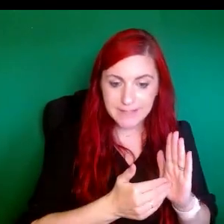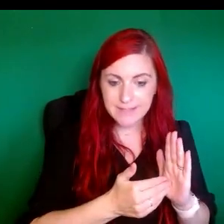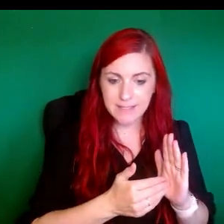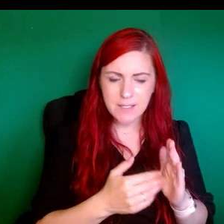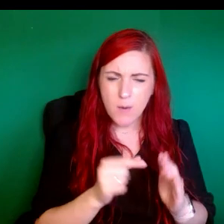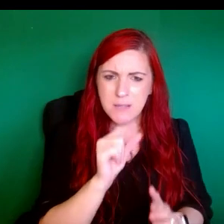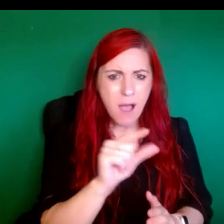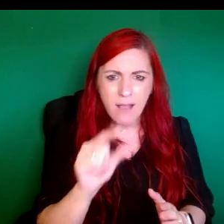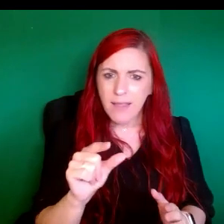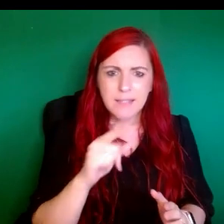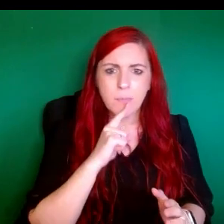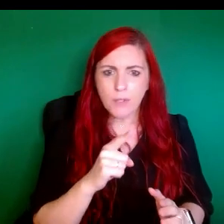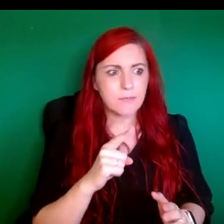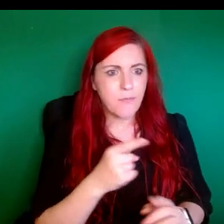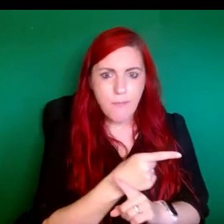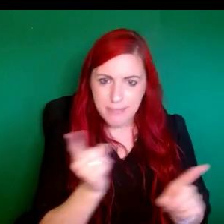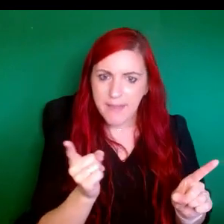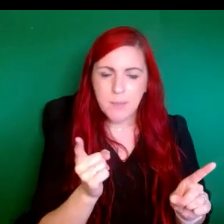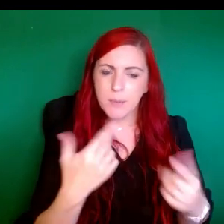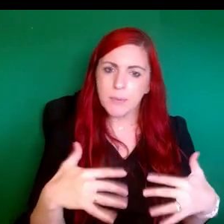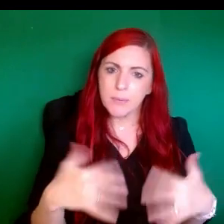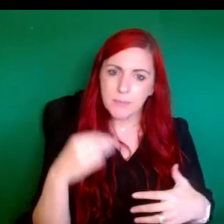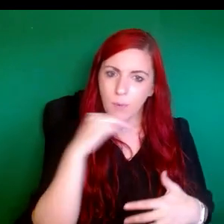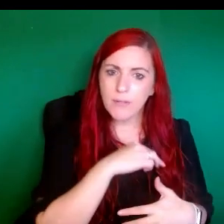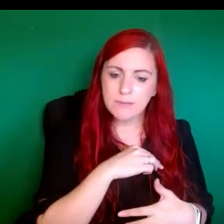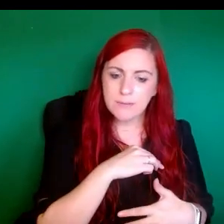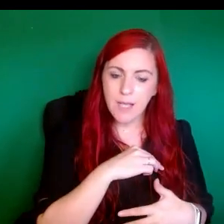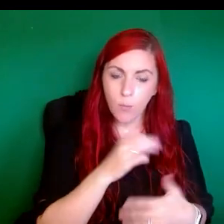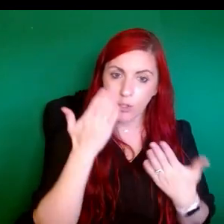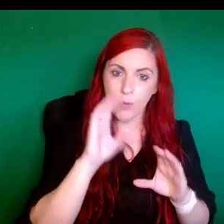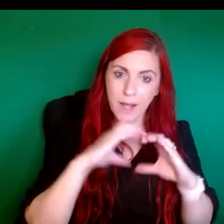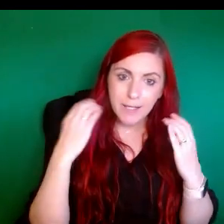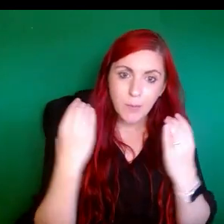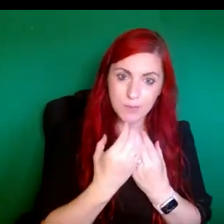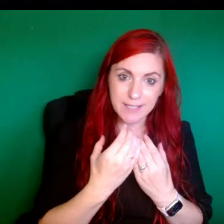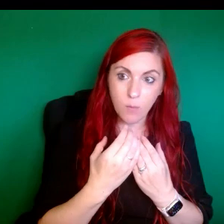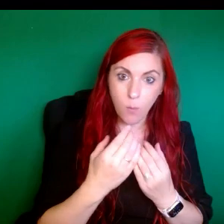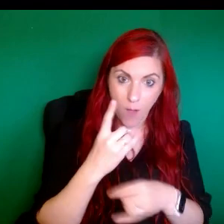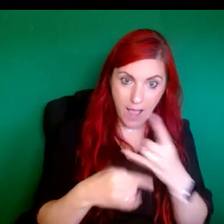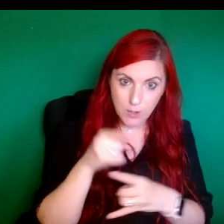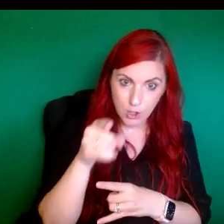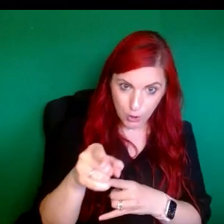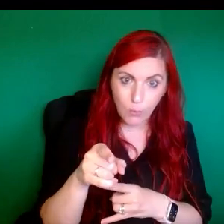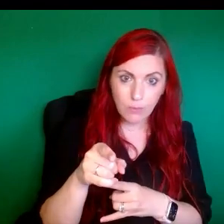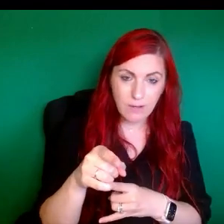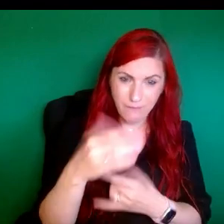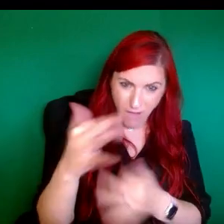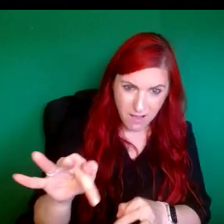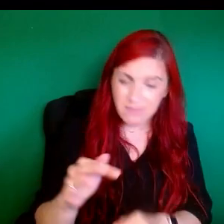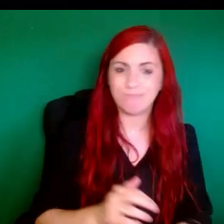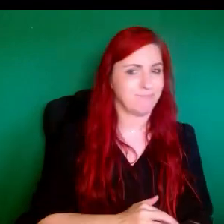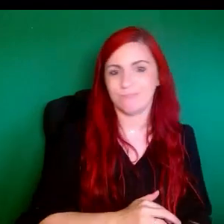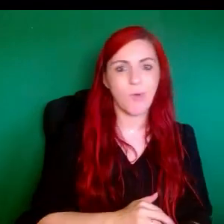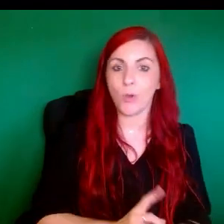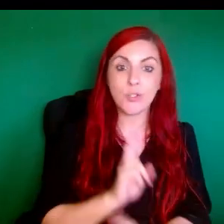community, we are showing that, you know, what has happened to you is not your fault and you shouldn't have to be the one that picks up the price tag for it. So that with the support